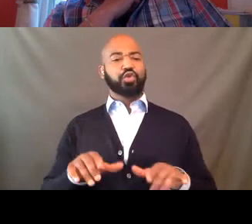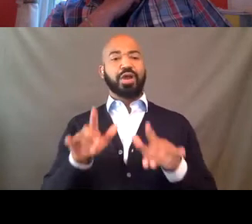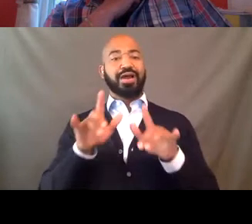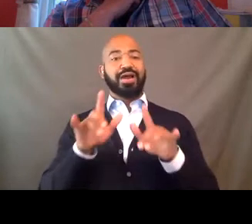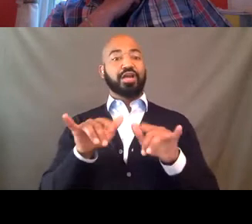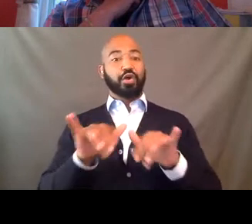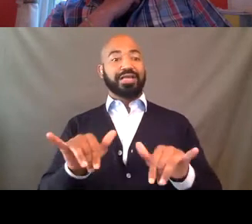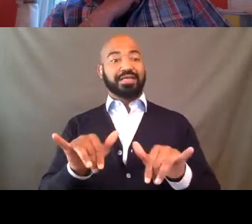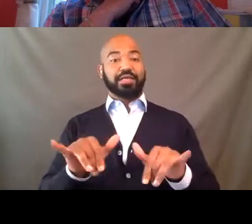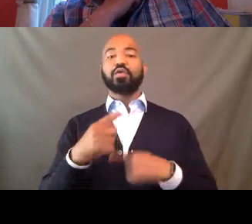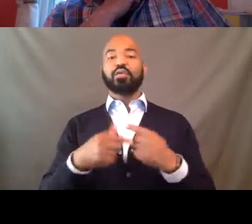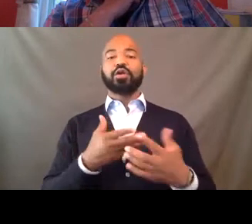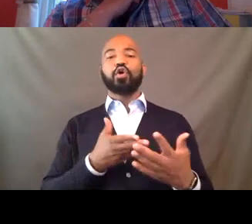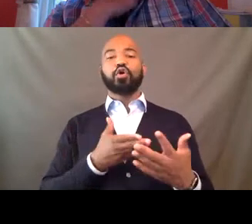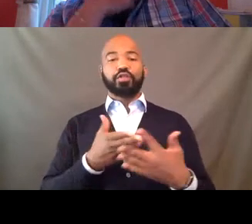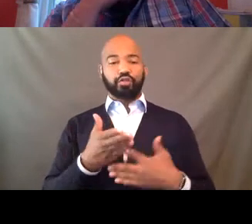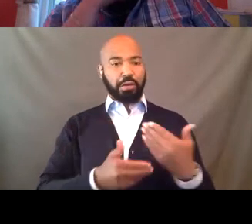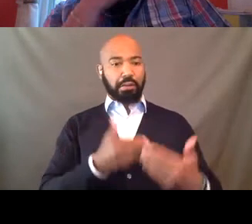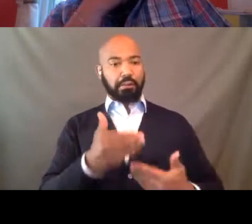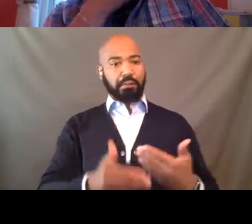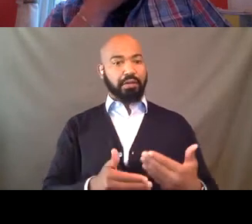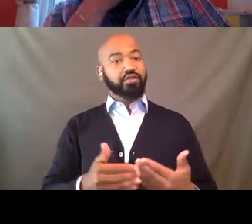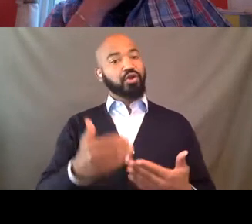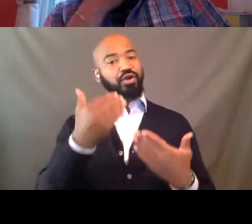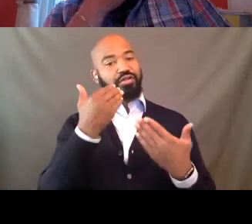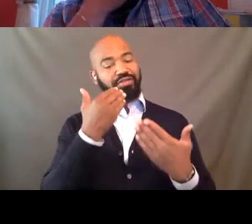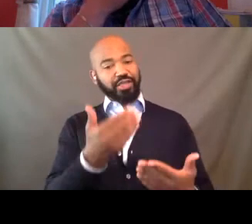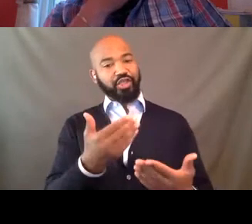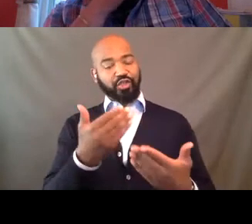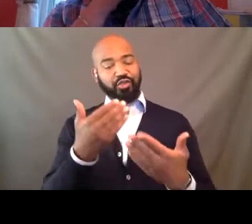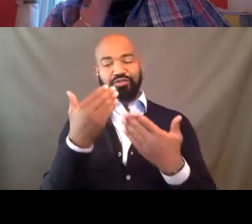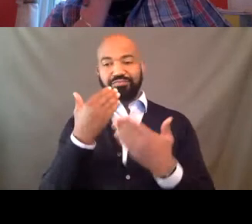we work through that. So thanks to you.